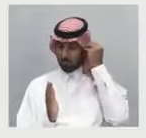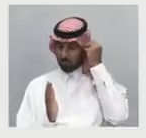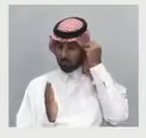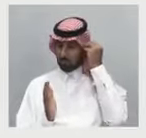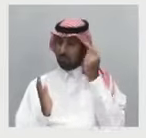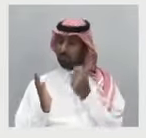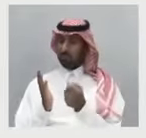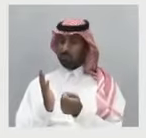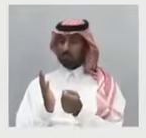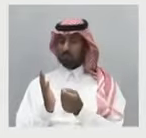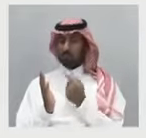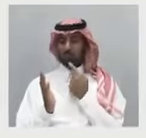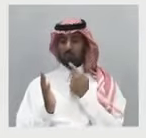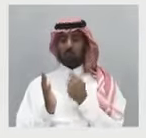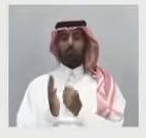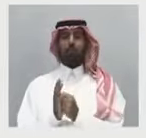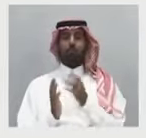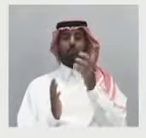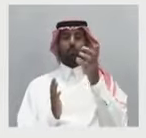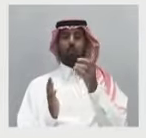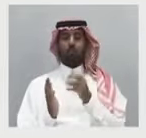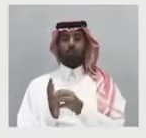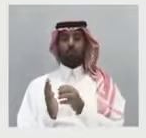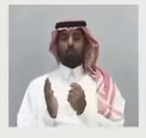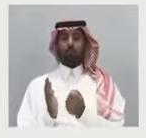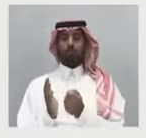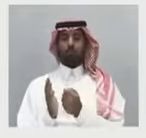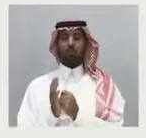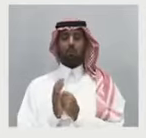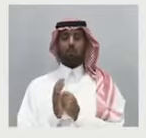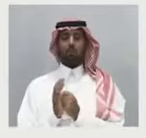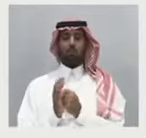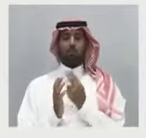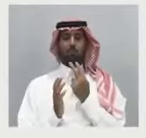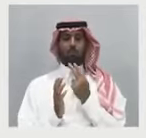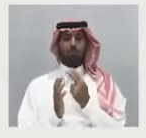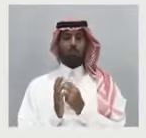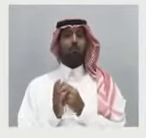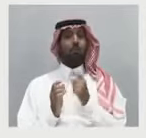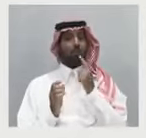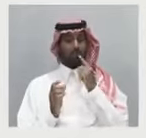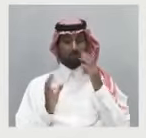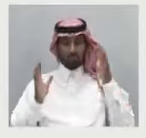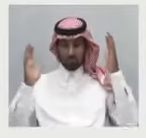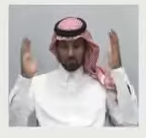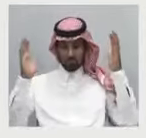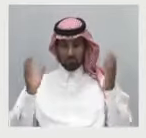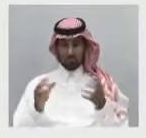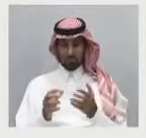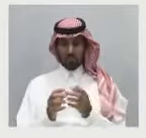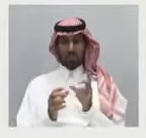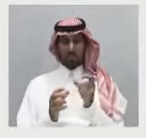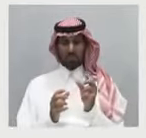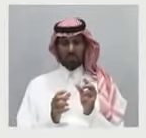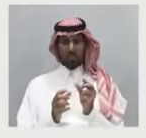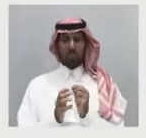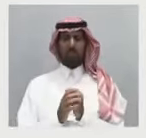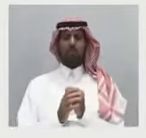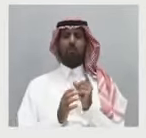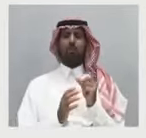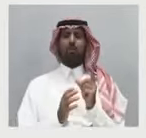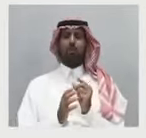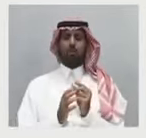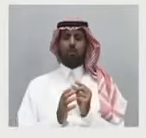that is written, then you will take notes. So from the big one into the small one, you will come up with